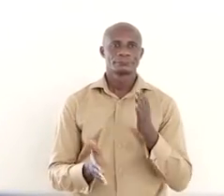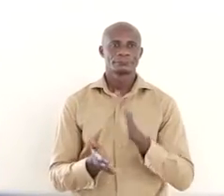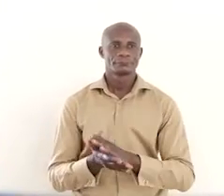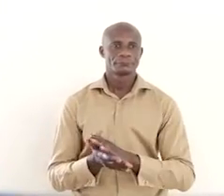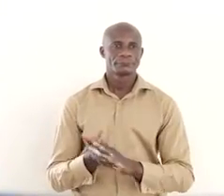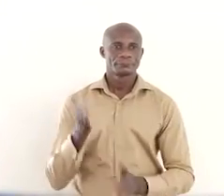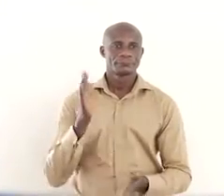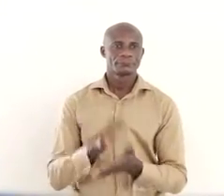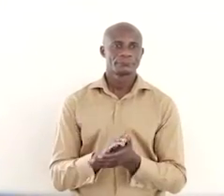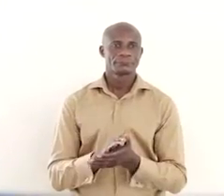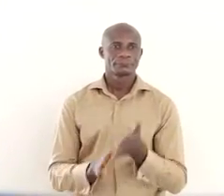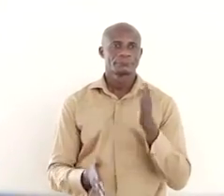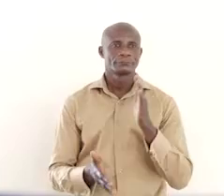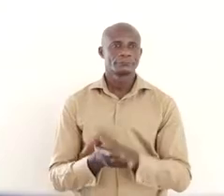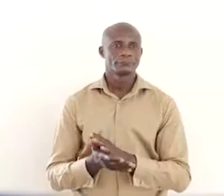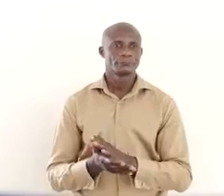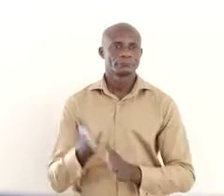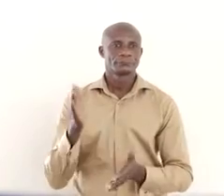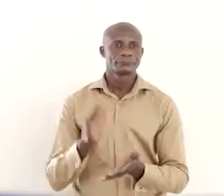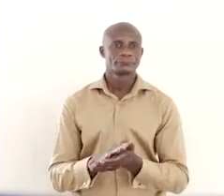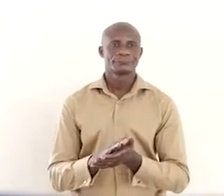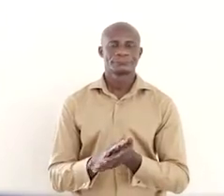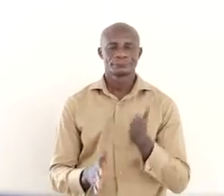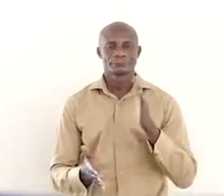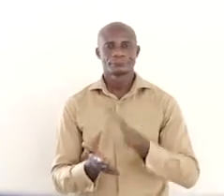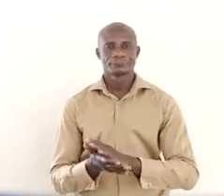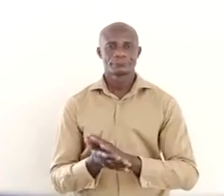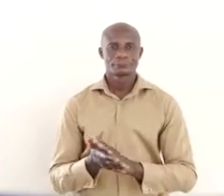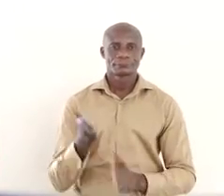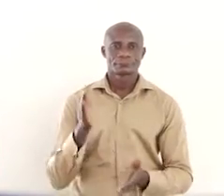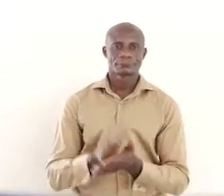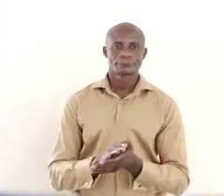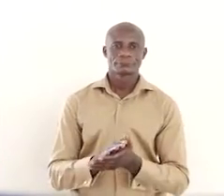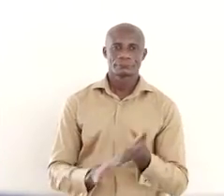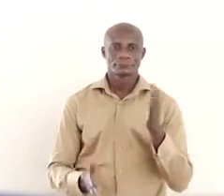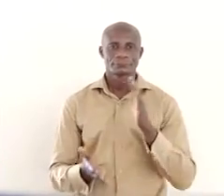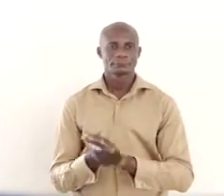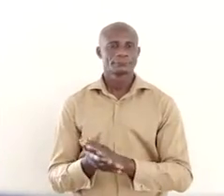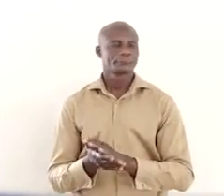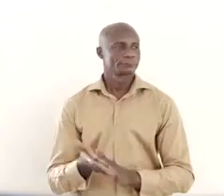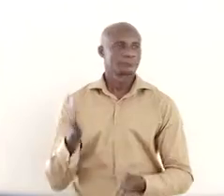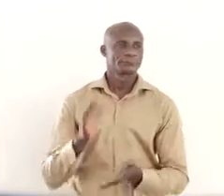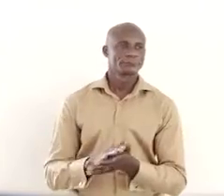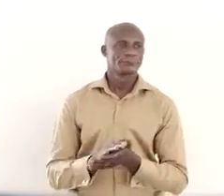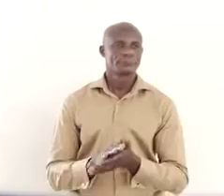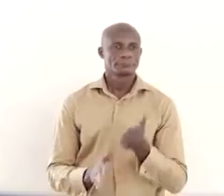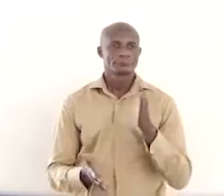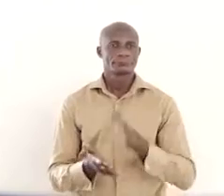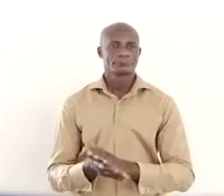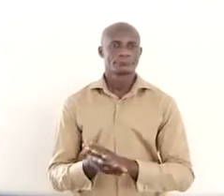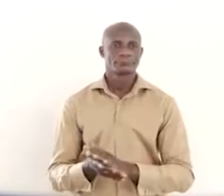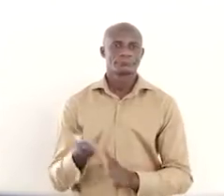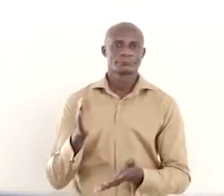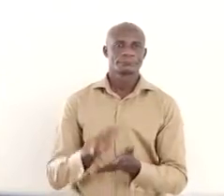rejuvenation. I arise from the scene of the Paschal mystery,